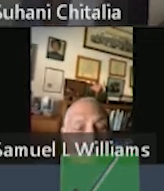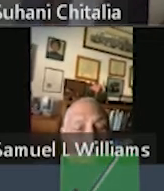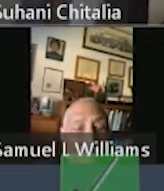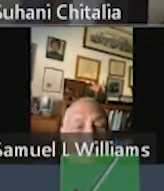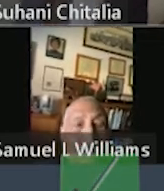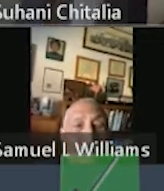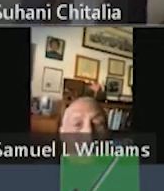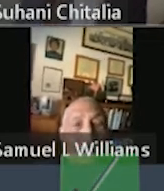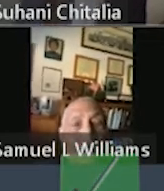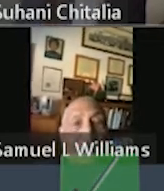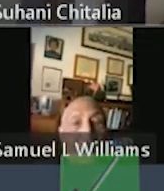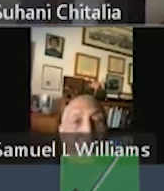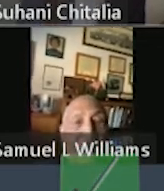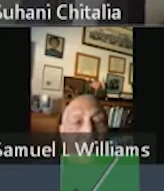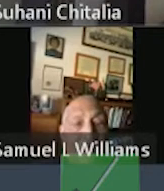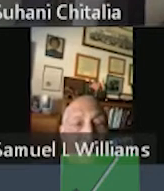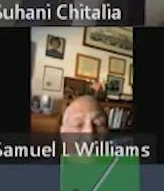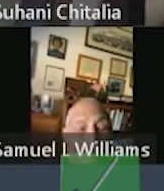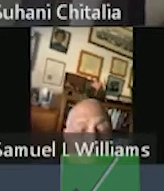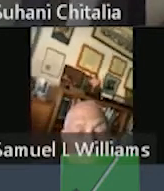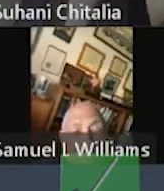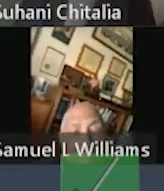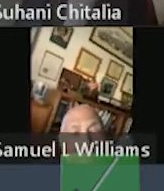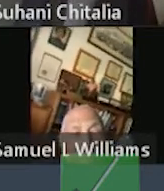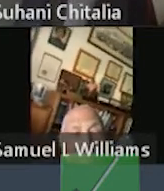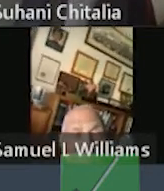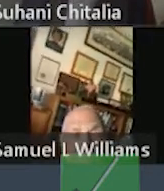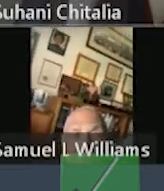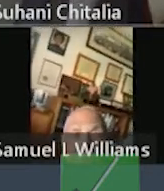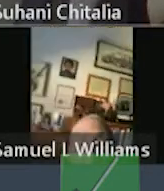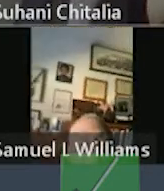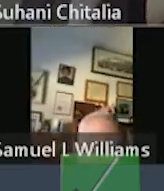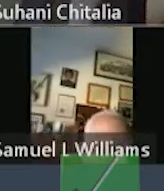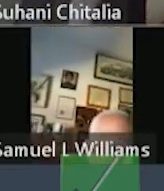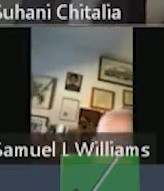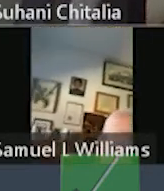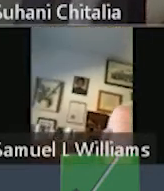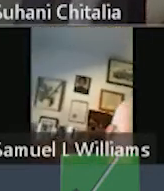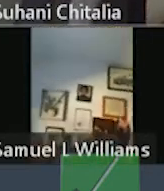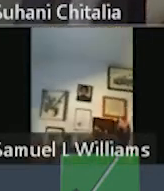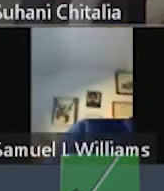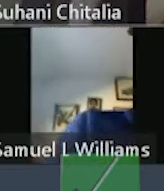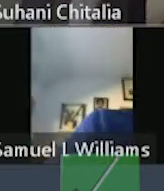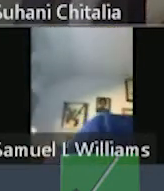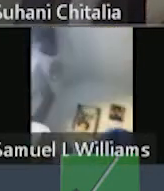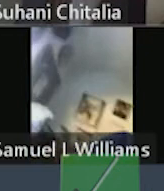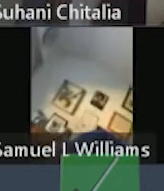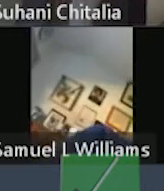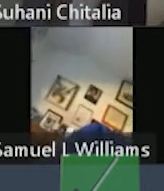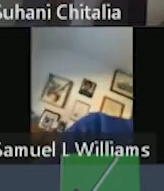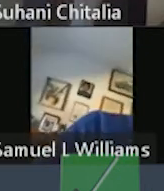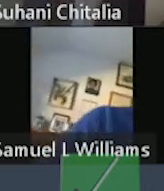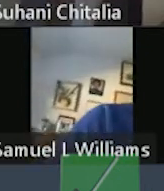Good morning, present. Okay, did I pronounce it correctly? You did. It was perfect. Thank you. Okay, now I got to remember how I pronounce it.